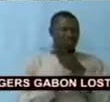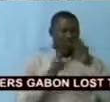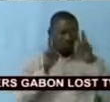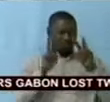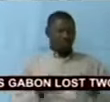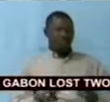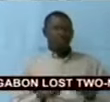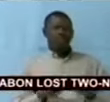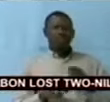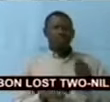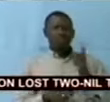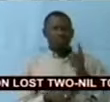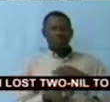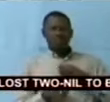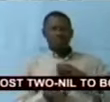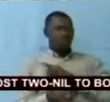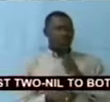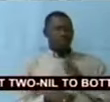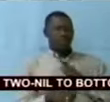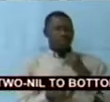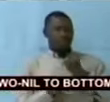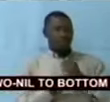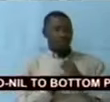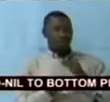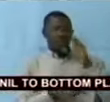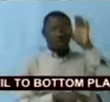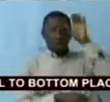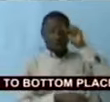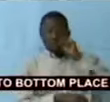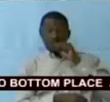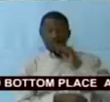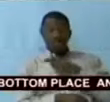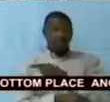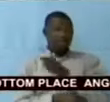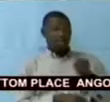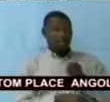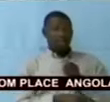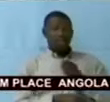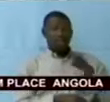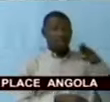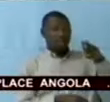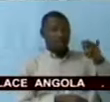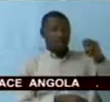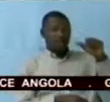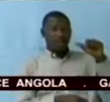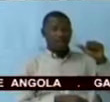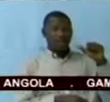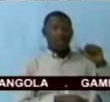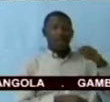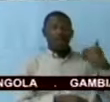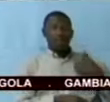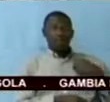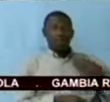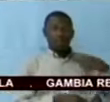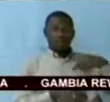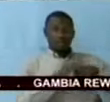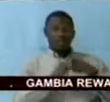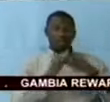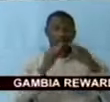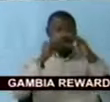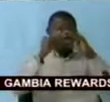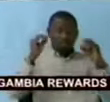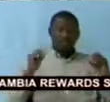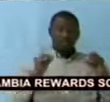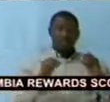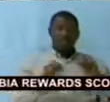Because what we are made to understand was that these officers in his chambers had to pin him